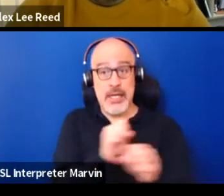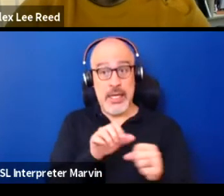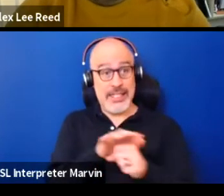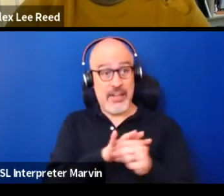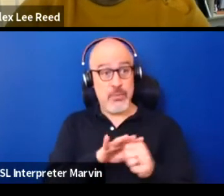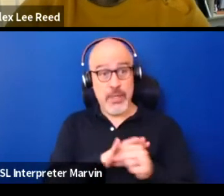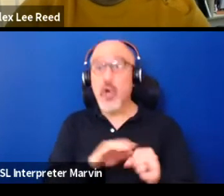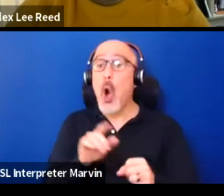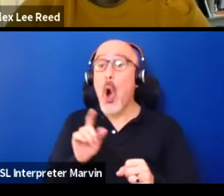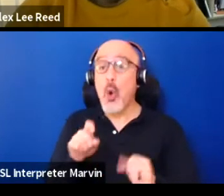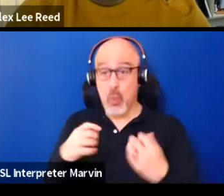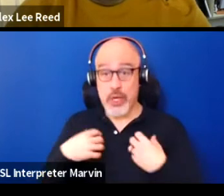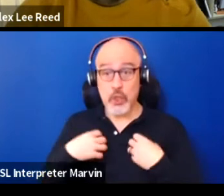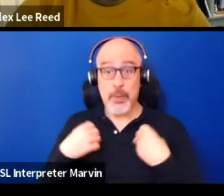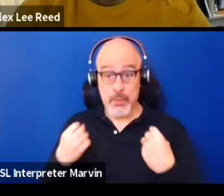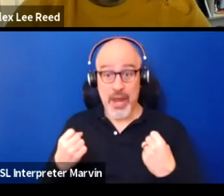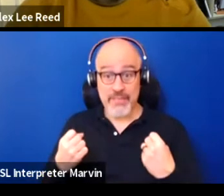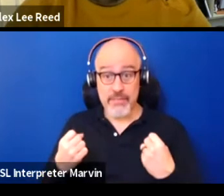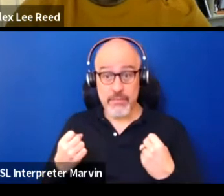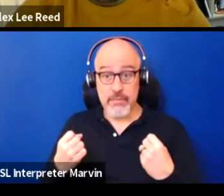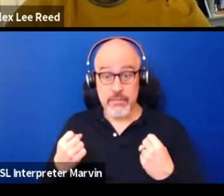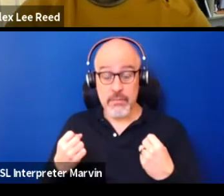brave. Mm-hmm.